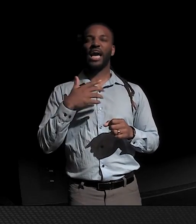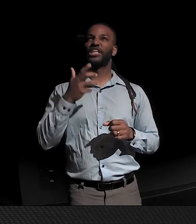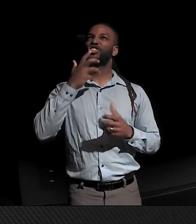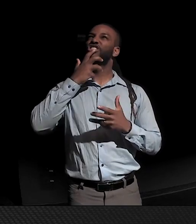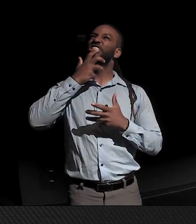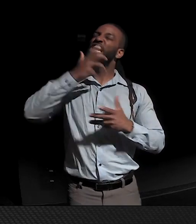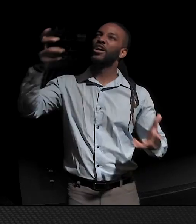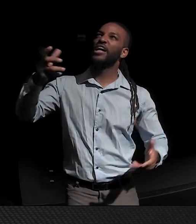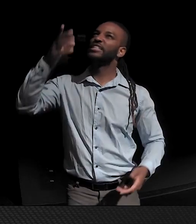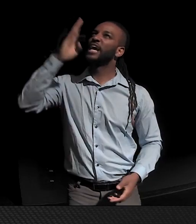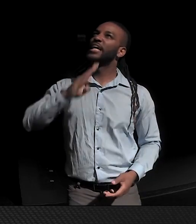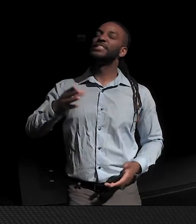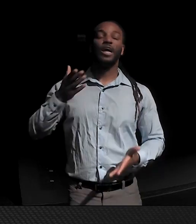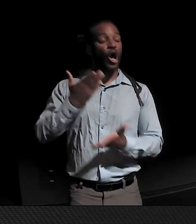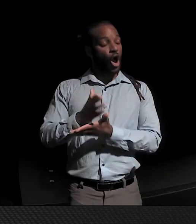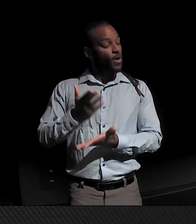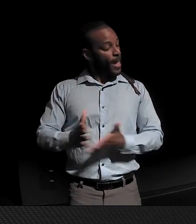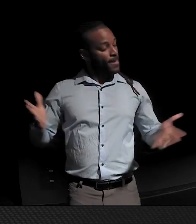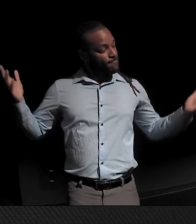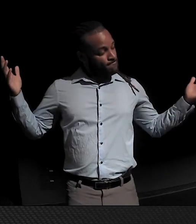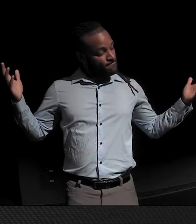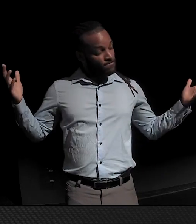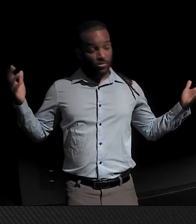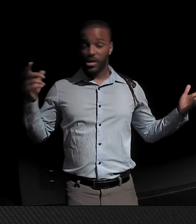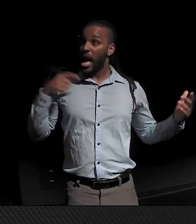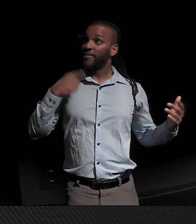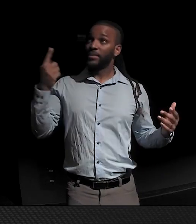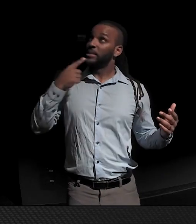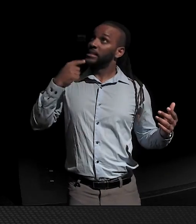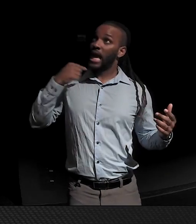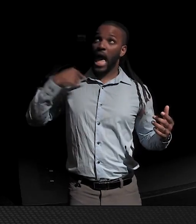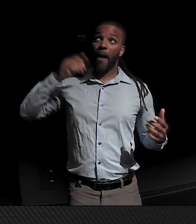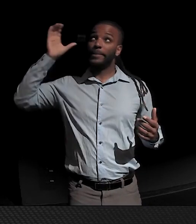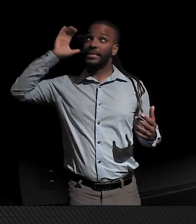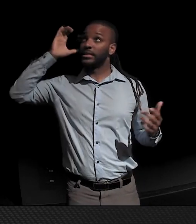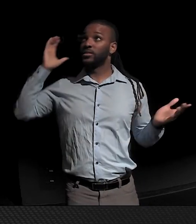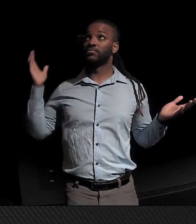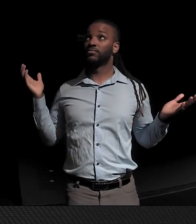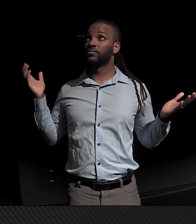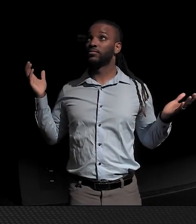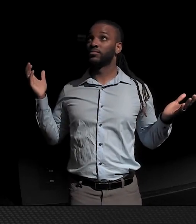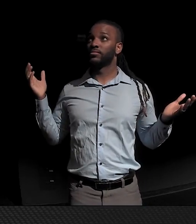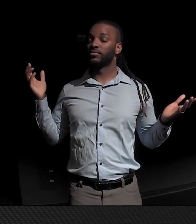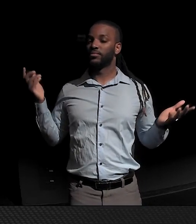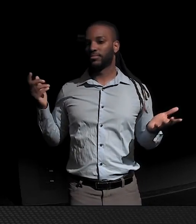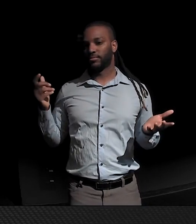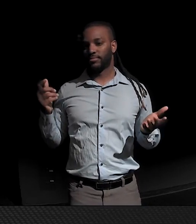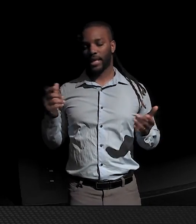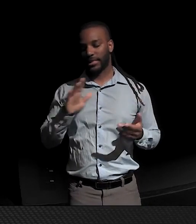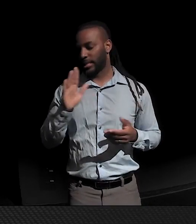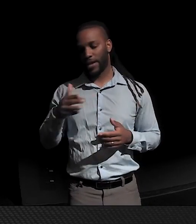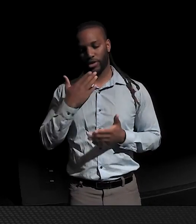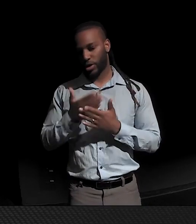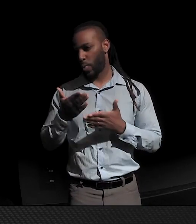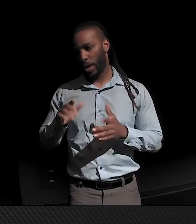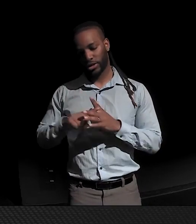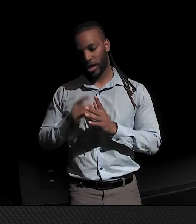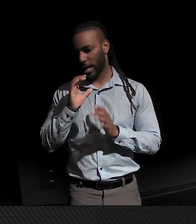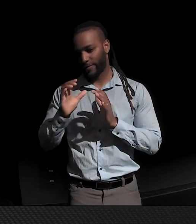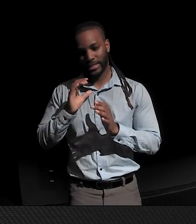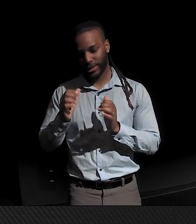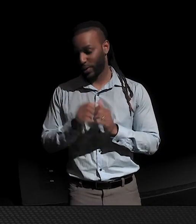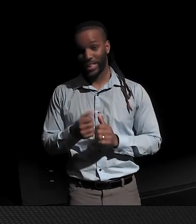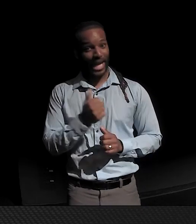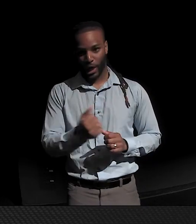God. I just said, all right. If you got something to say, I'm listening. which is never a good way to start a conversation with